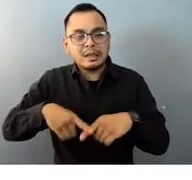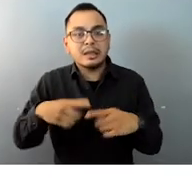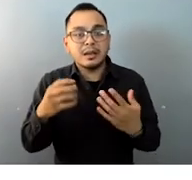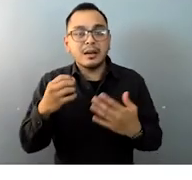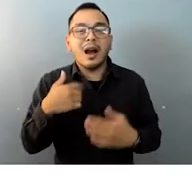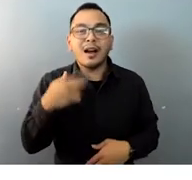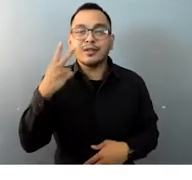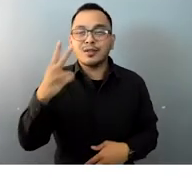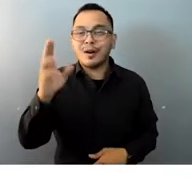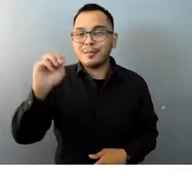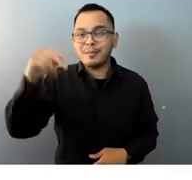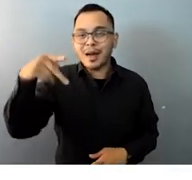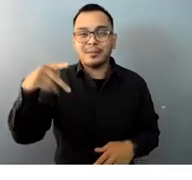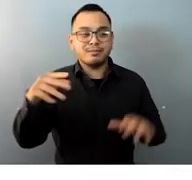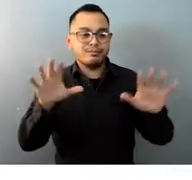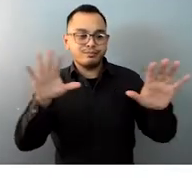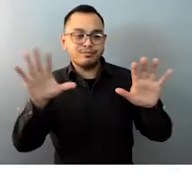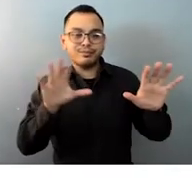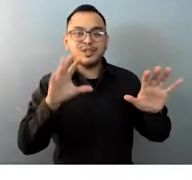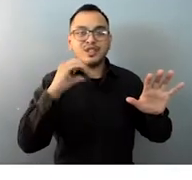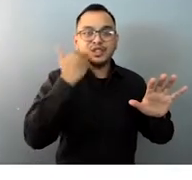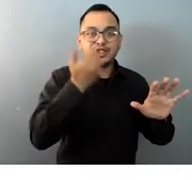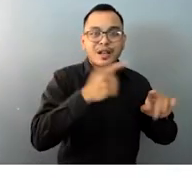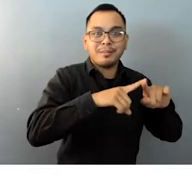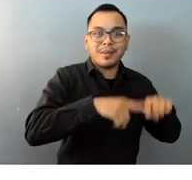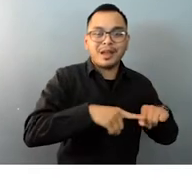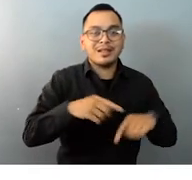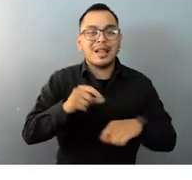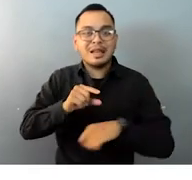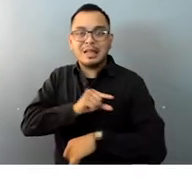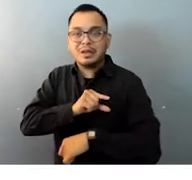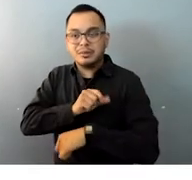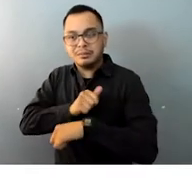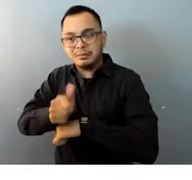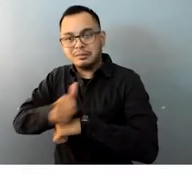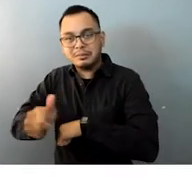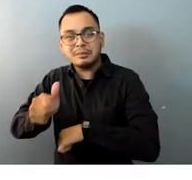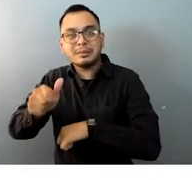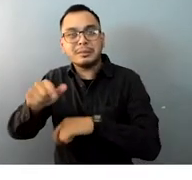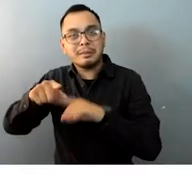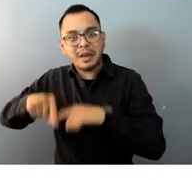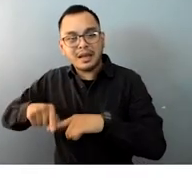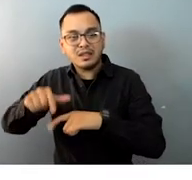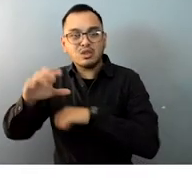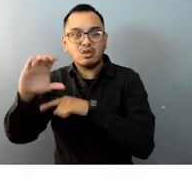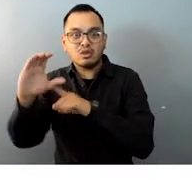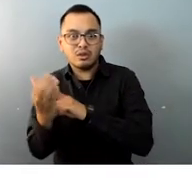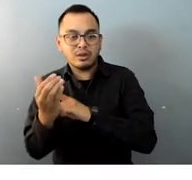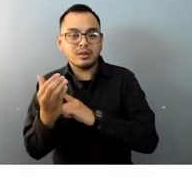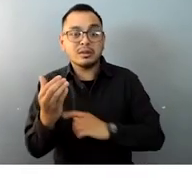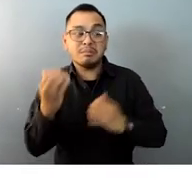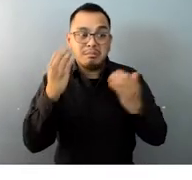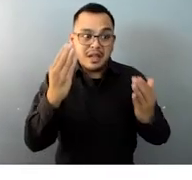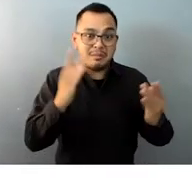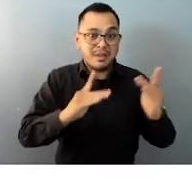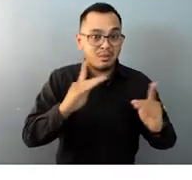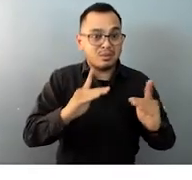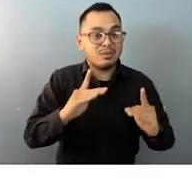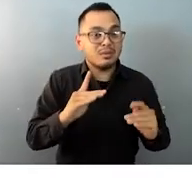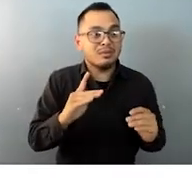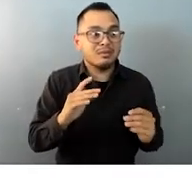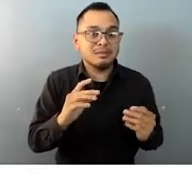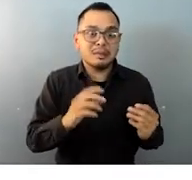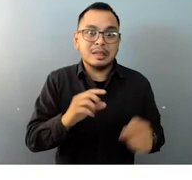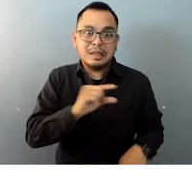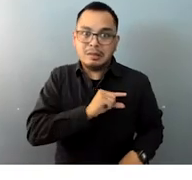recently where it kind of tried to separate the world into shame-based and guilt-based cultures. And wow. The United States came as a